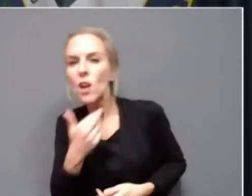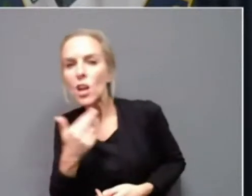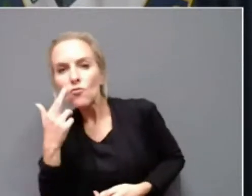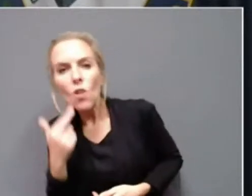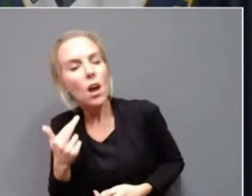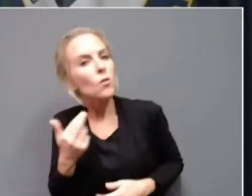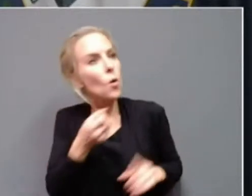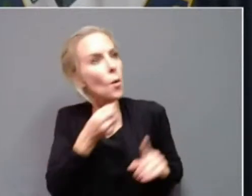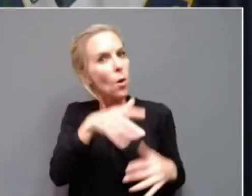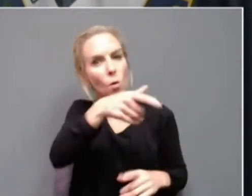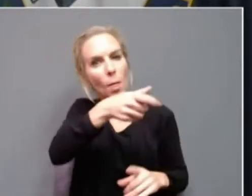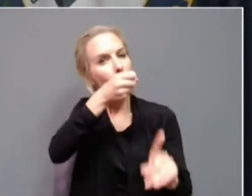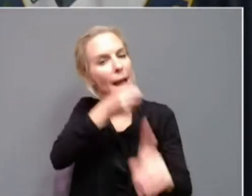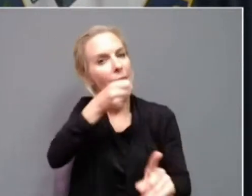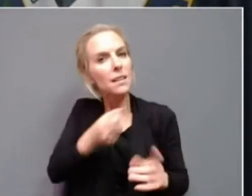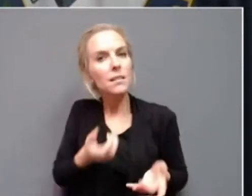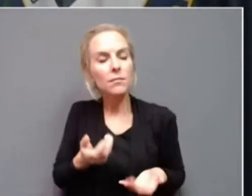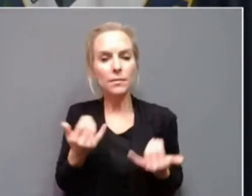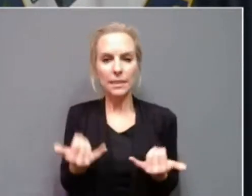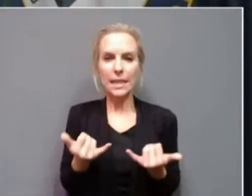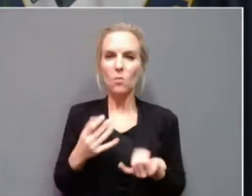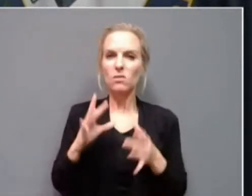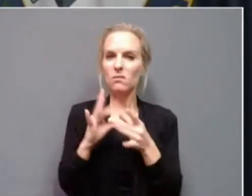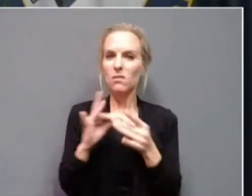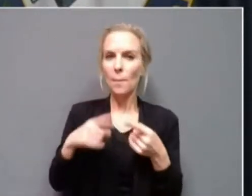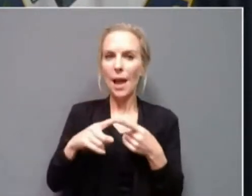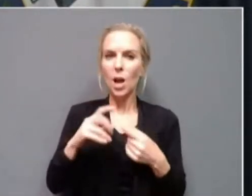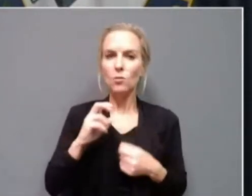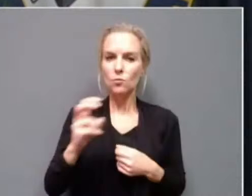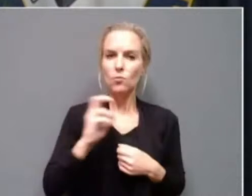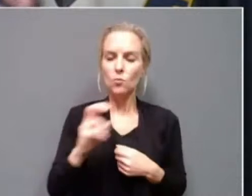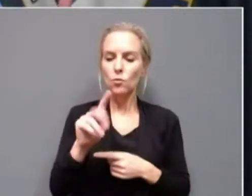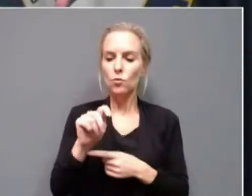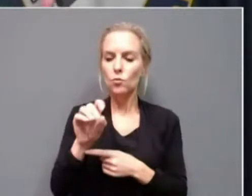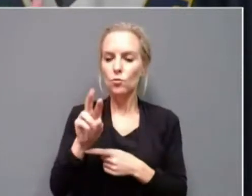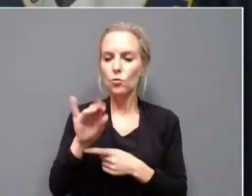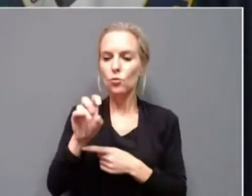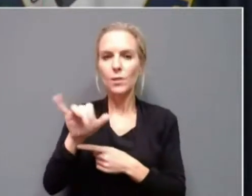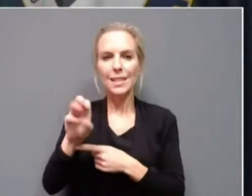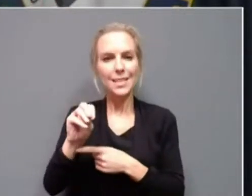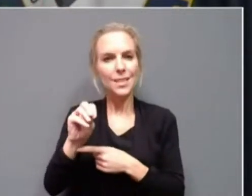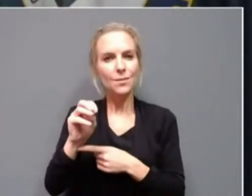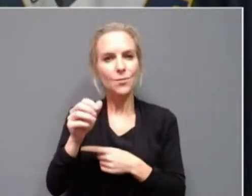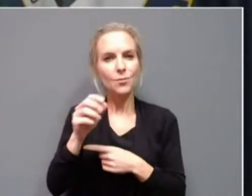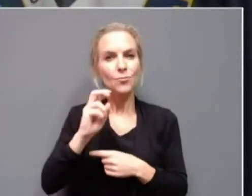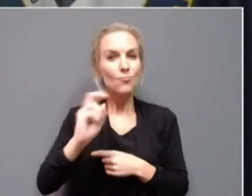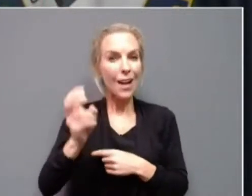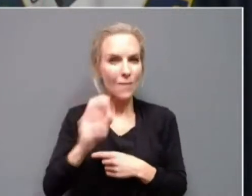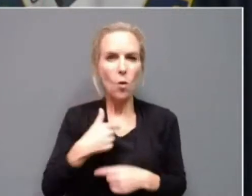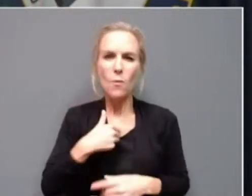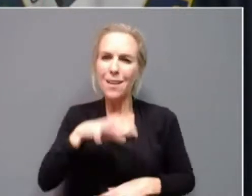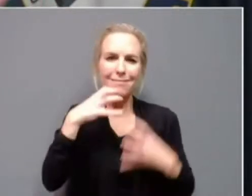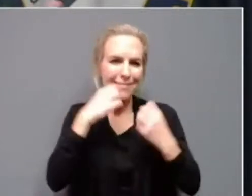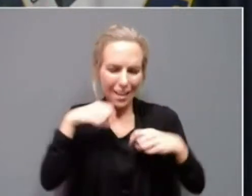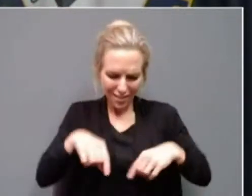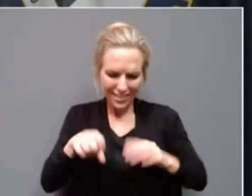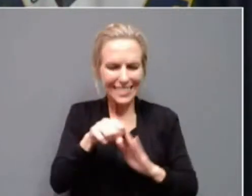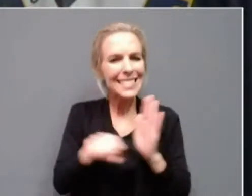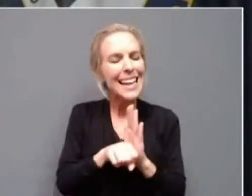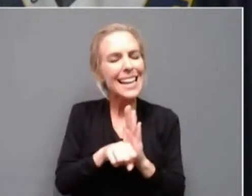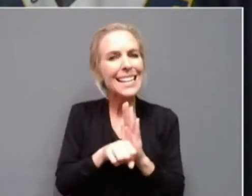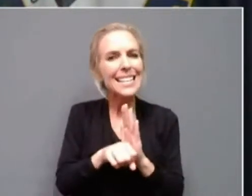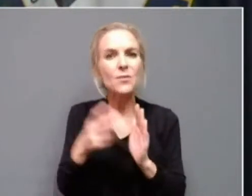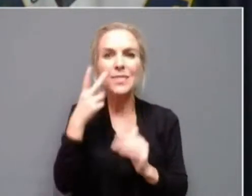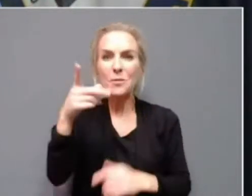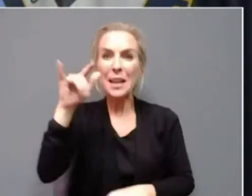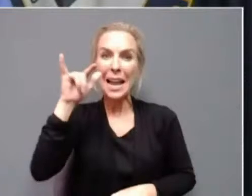bit about tourism, because we talk to each other as Kentuckians and we love our state. I mean, when you see somebody in the airport coming